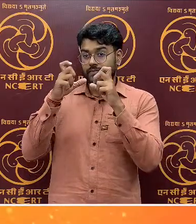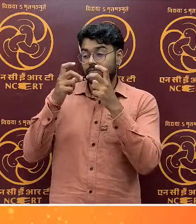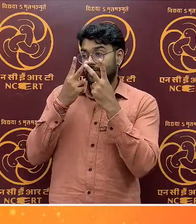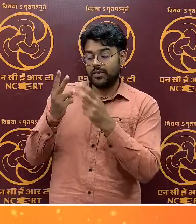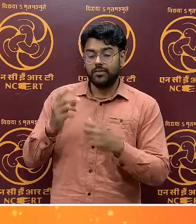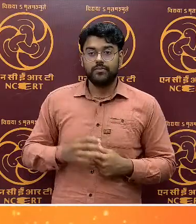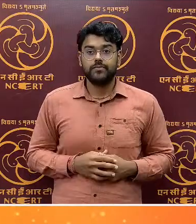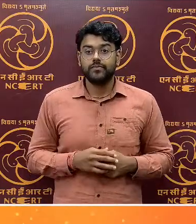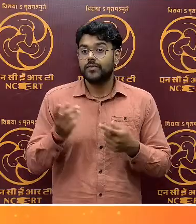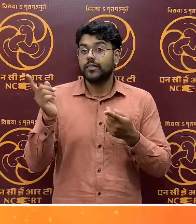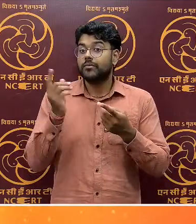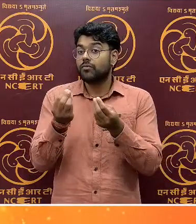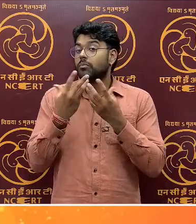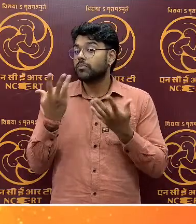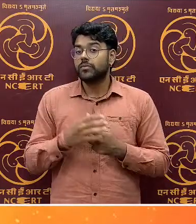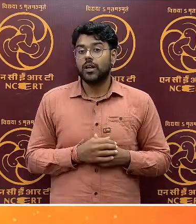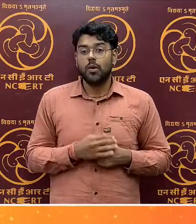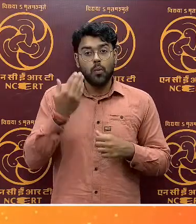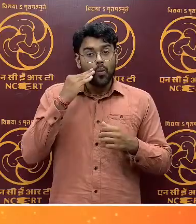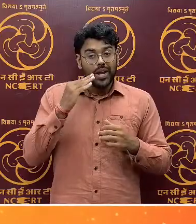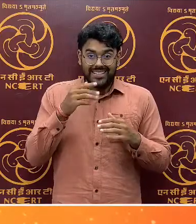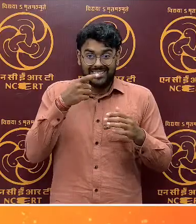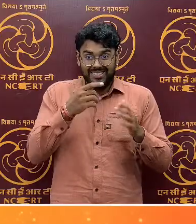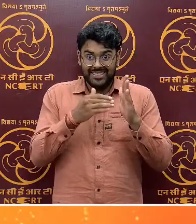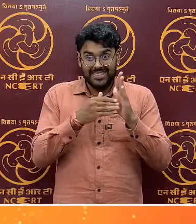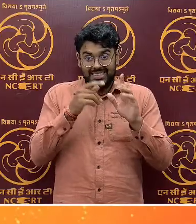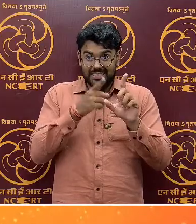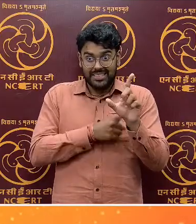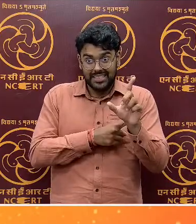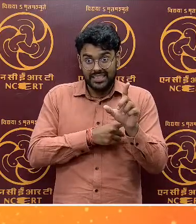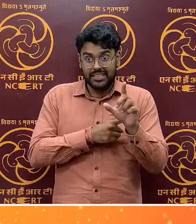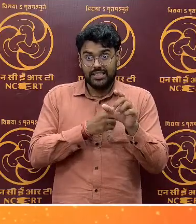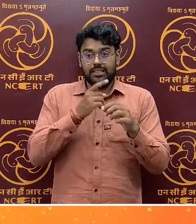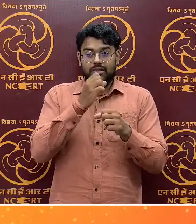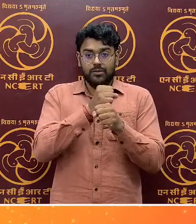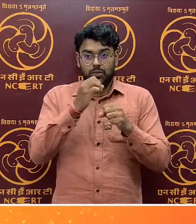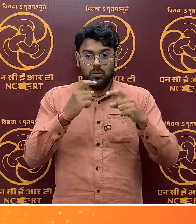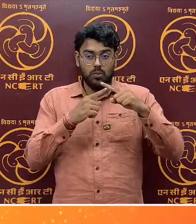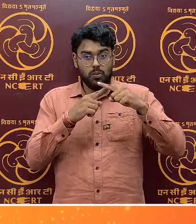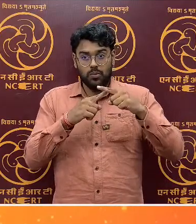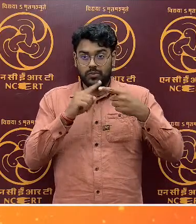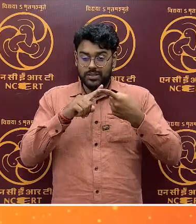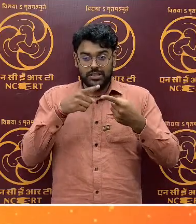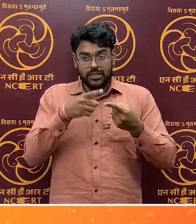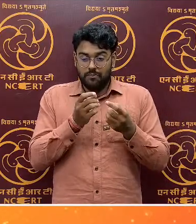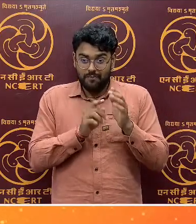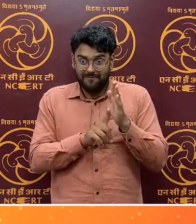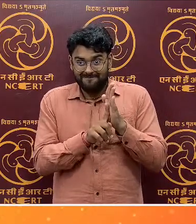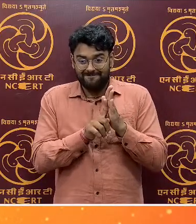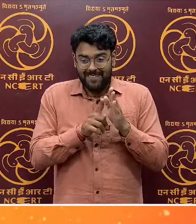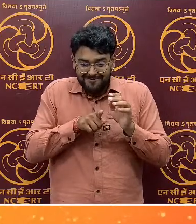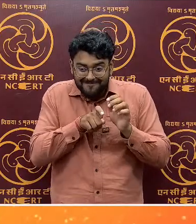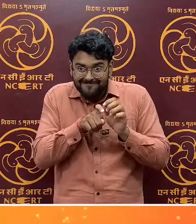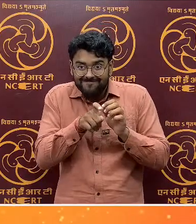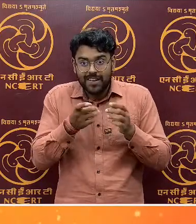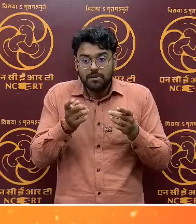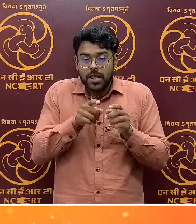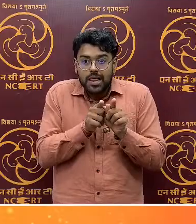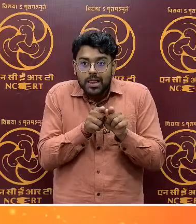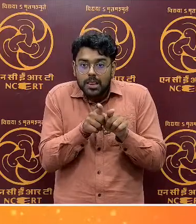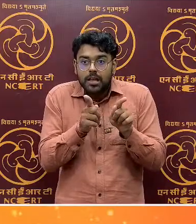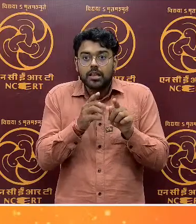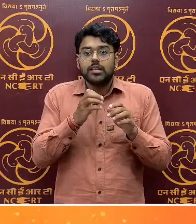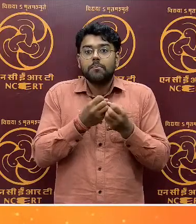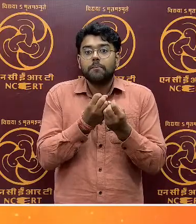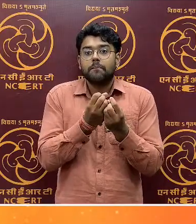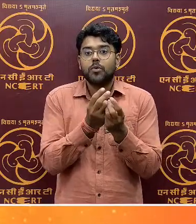that says. Now once the zygote is formed, the cells keep on dividing themselves in the multiple of 2. Okay.